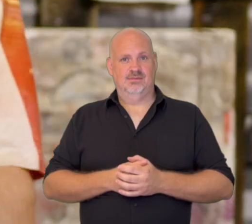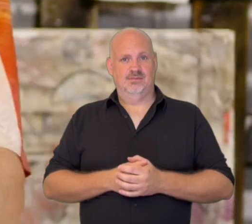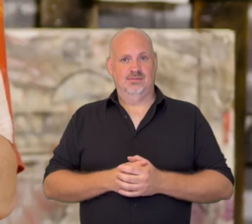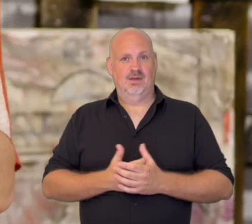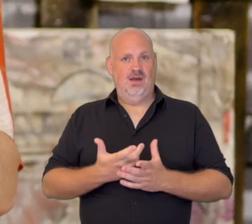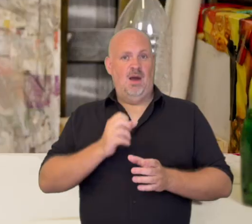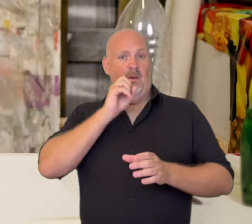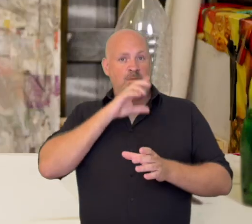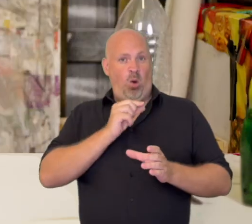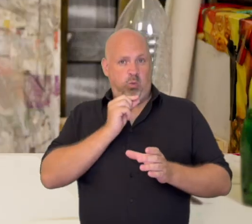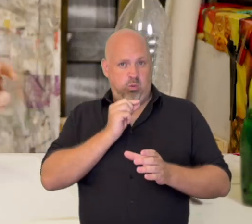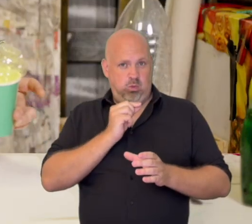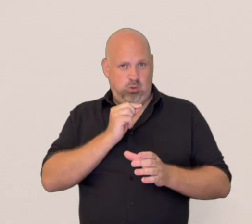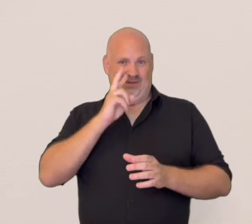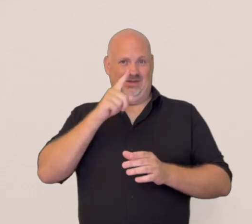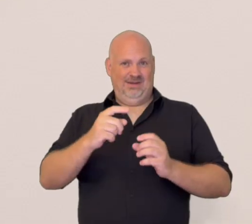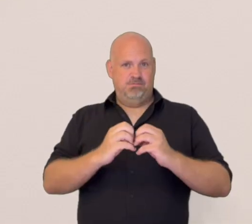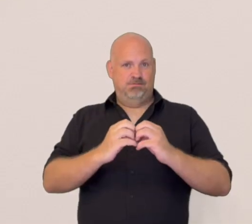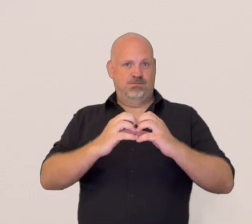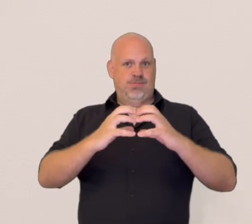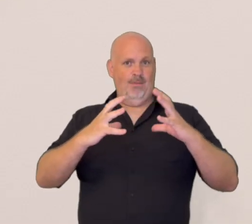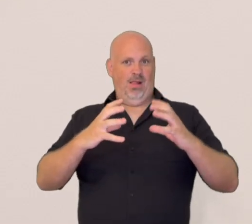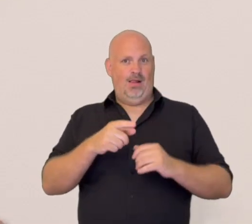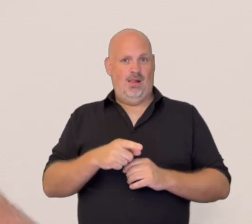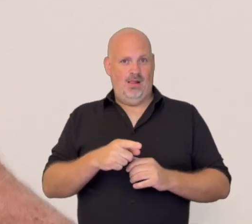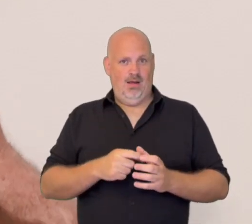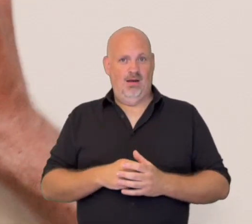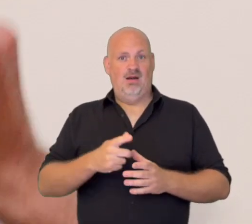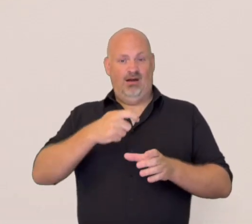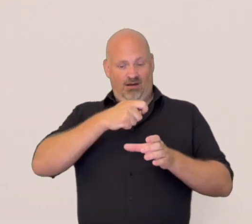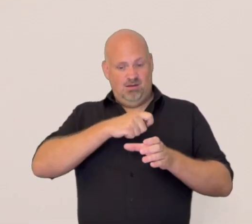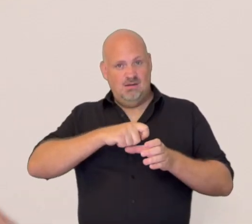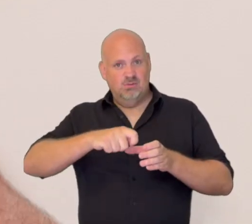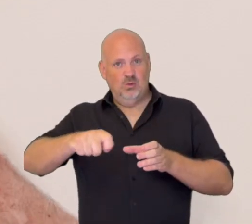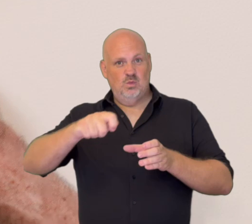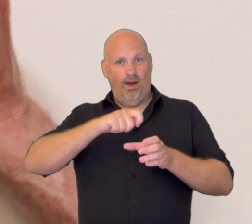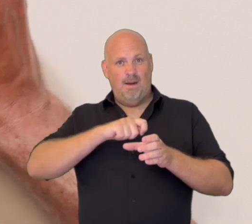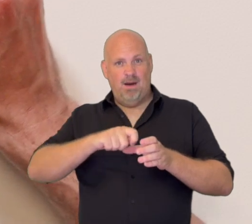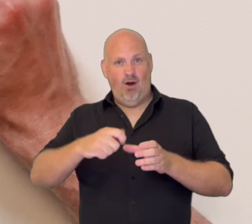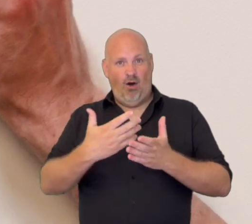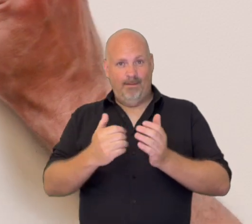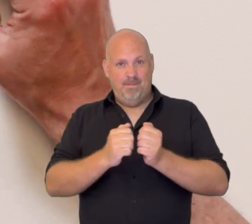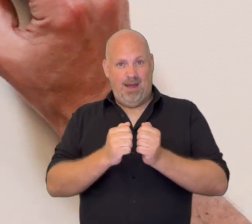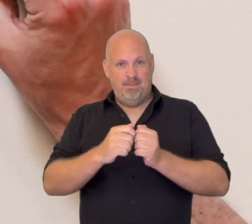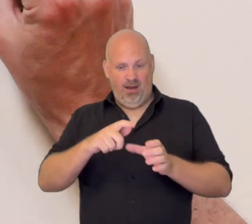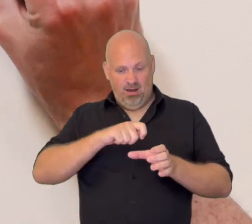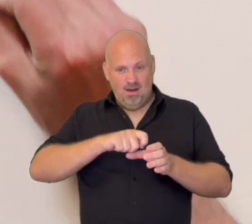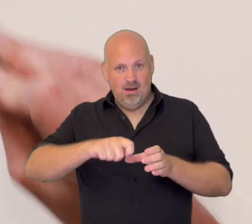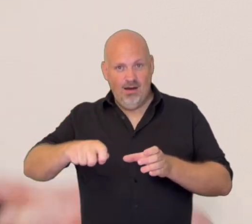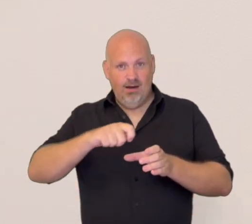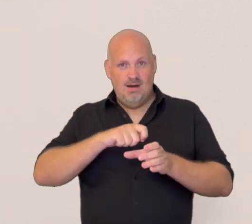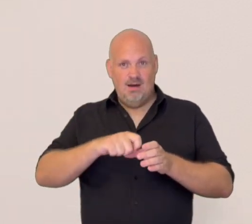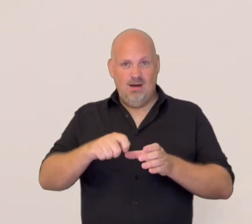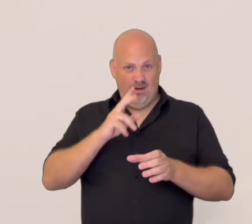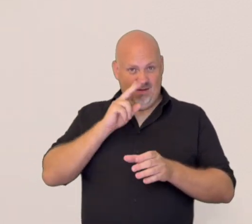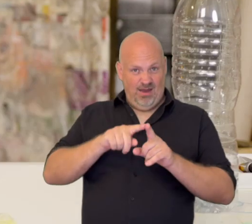and you begin to blow like that, and you get these bubbles, and you can sort of swipe them onto the paper, like